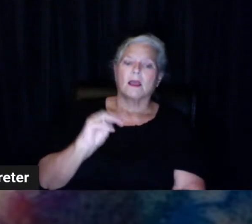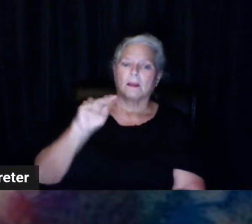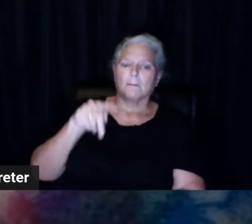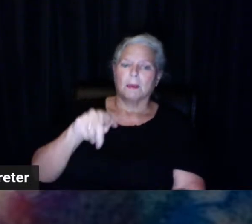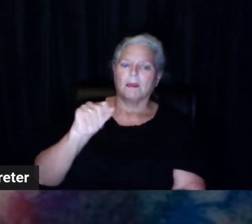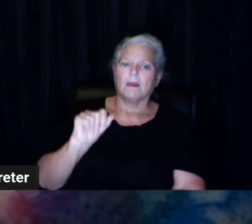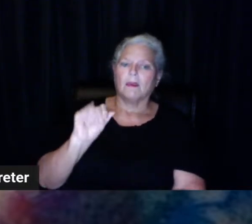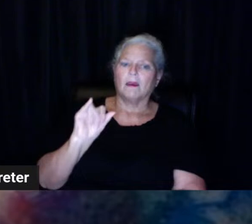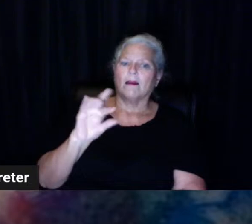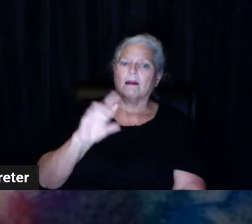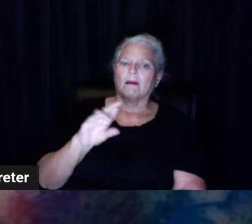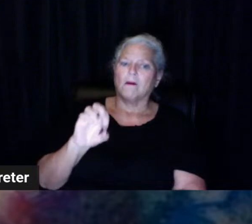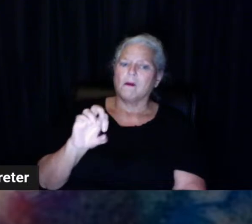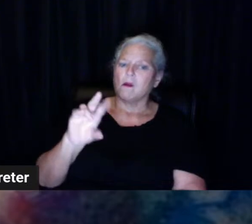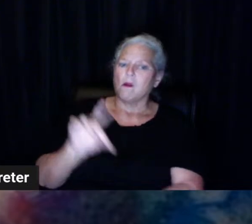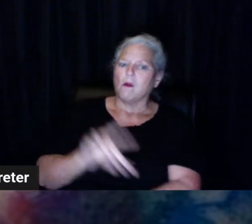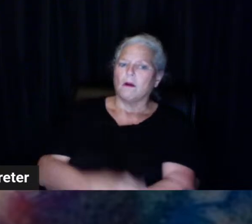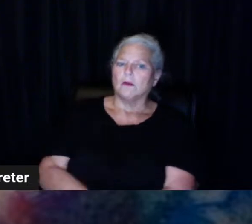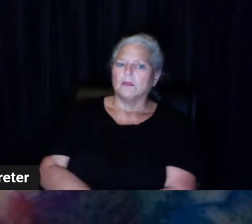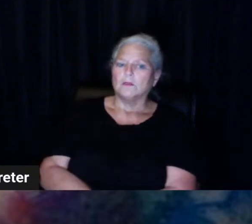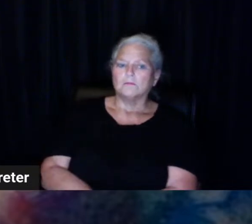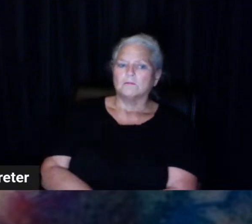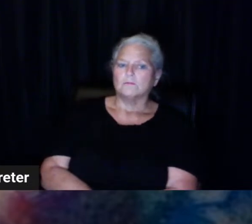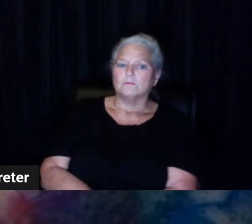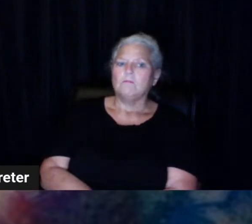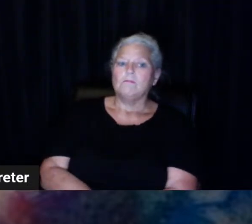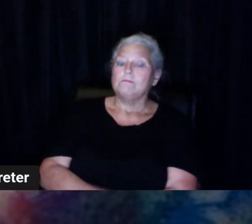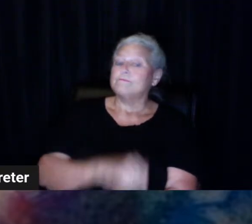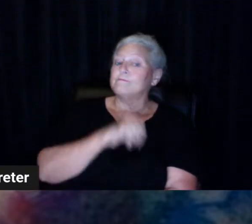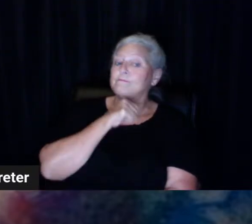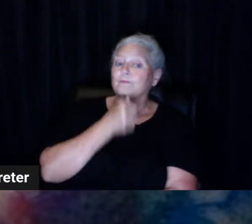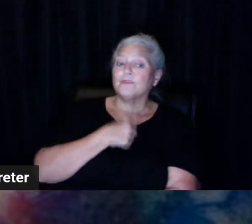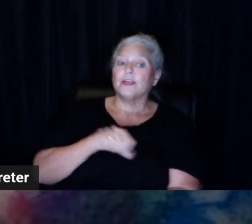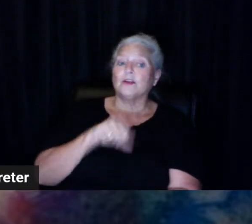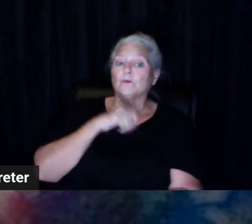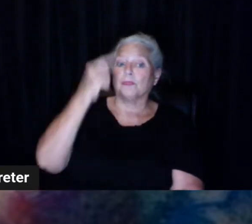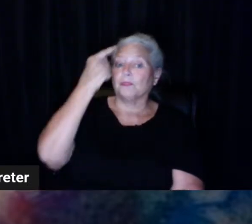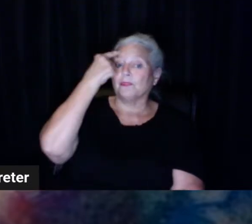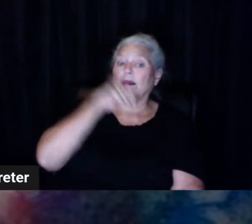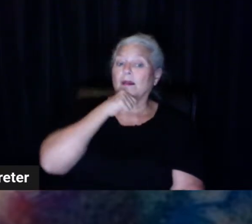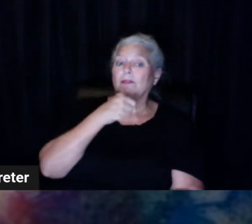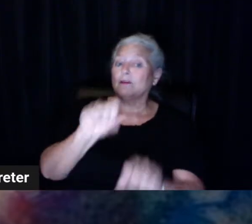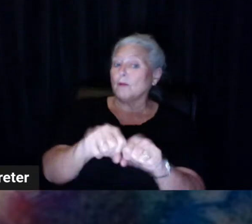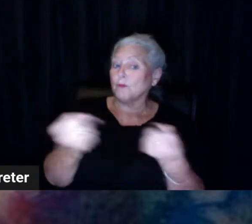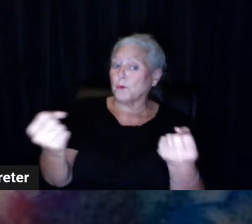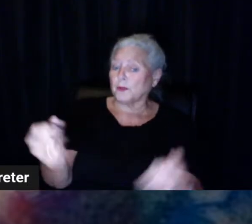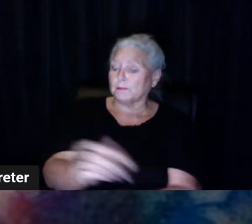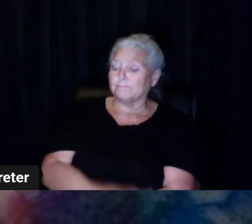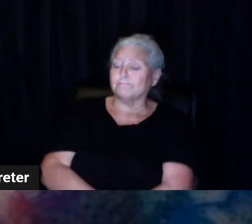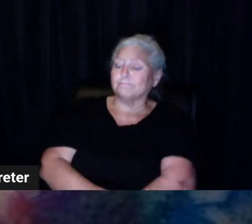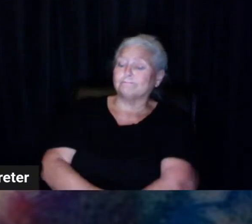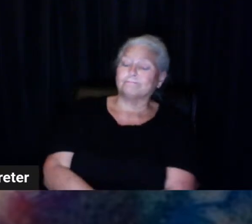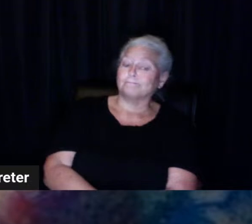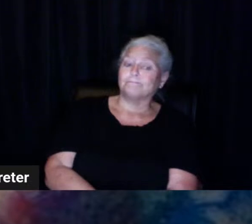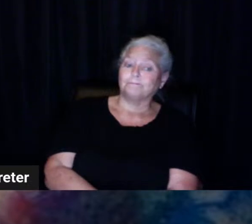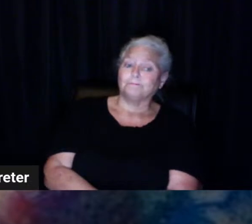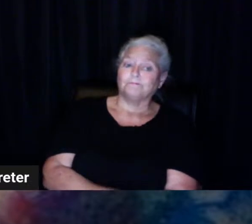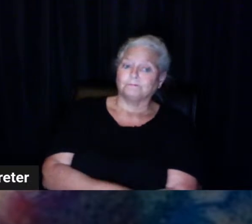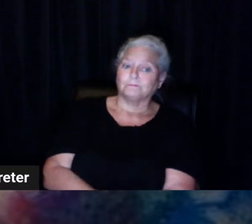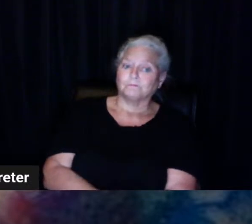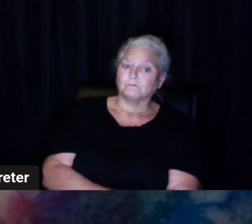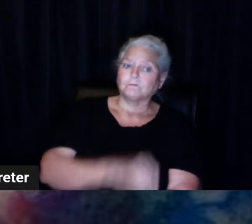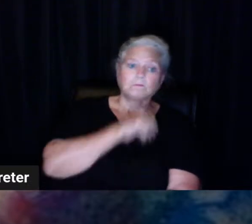people and the hard of hearing people don't feel impaired. We're not broken. they're not broke. We're